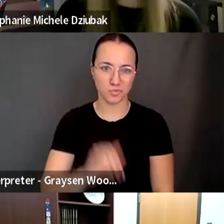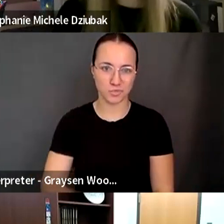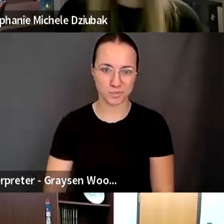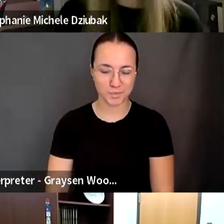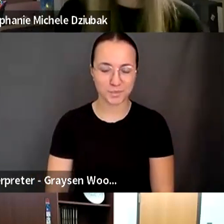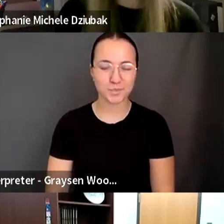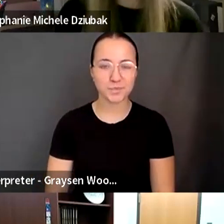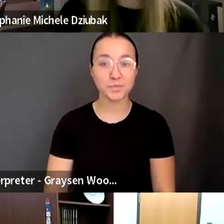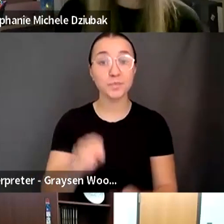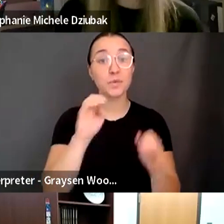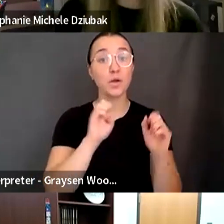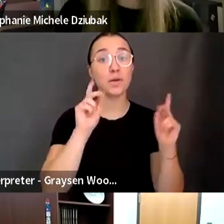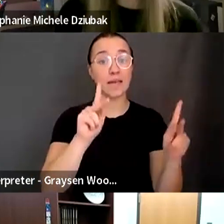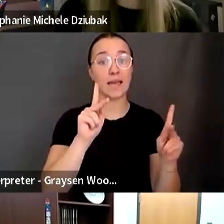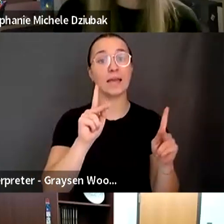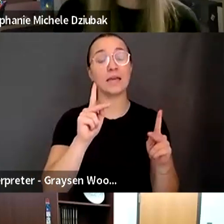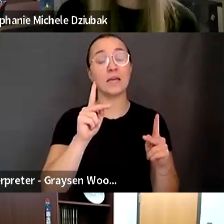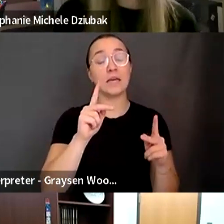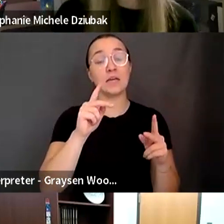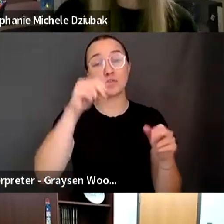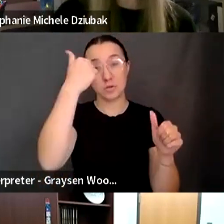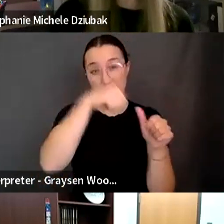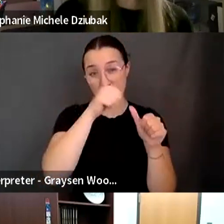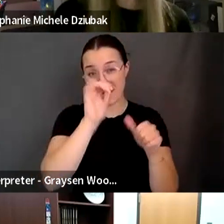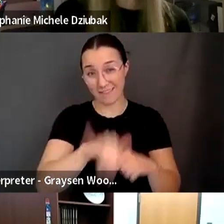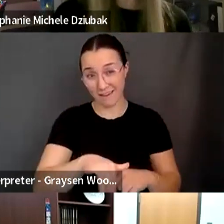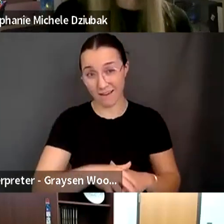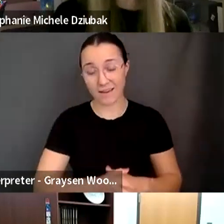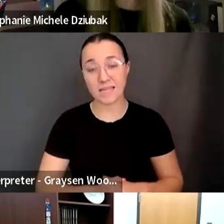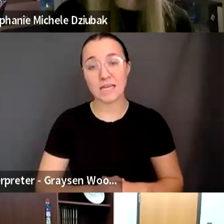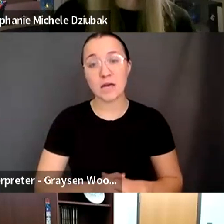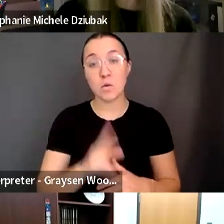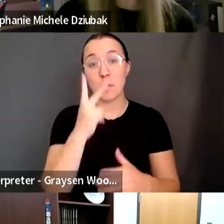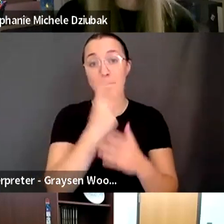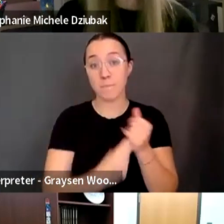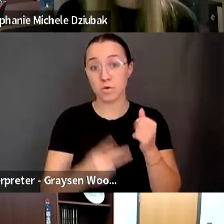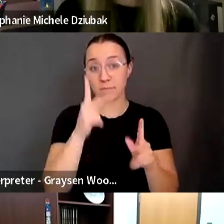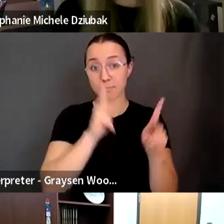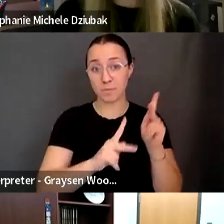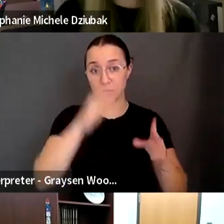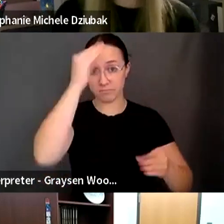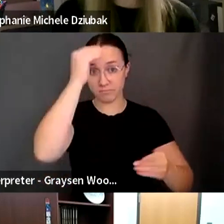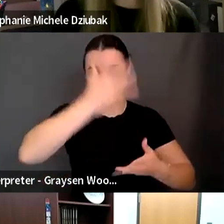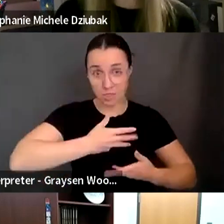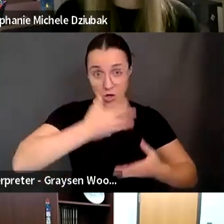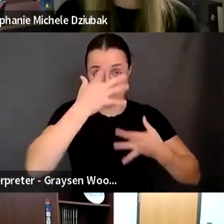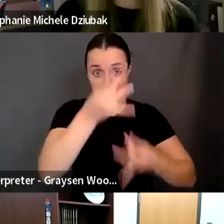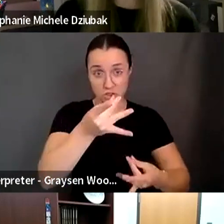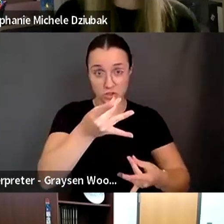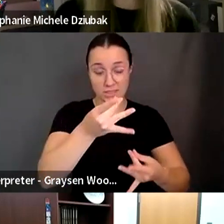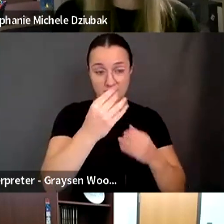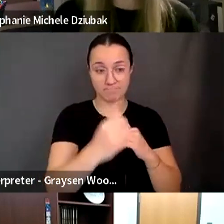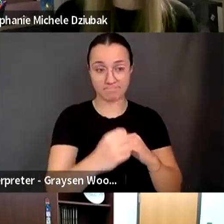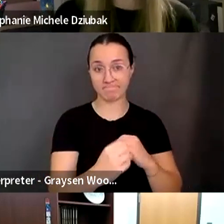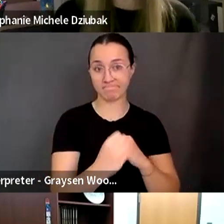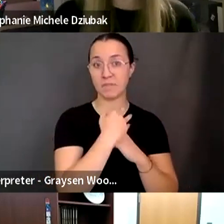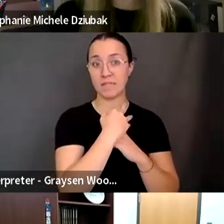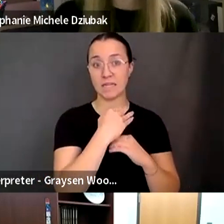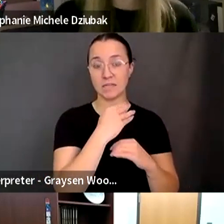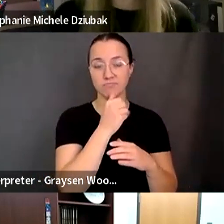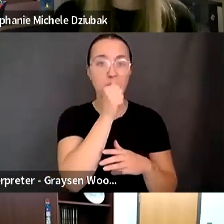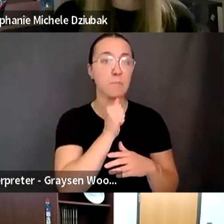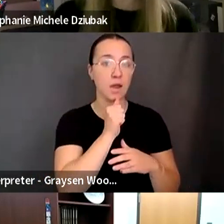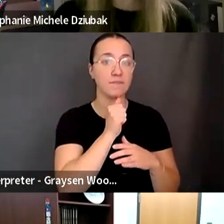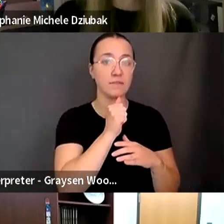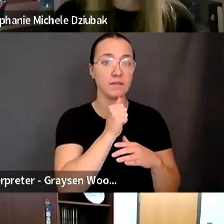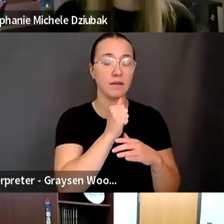Okay, with that in mind, will both people that let me know that they're interested send me a quick private message and let me know if you